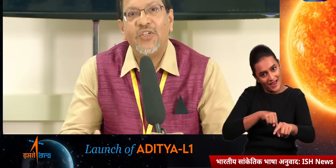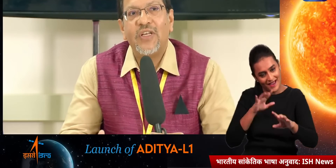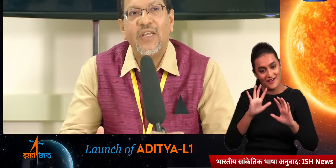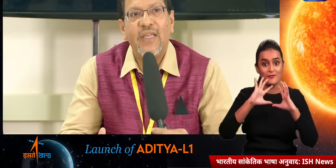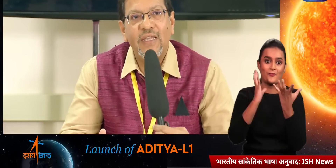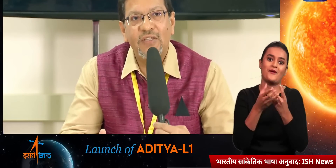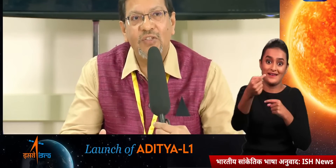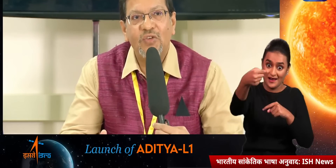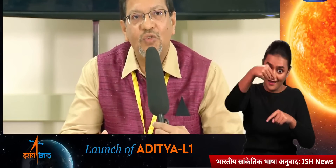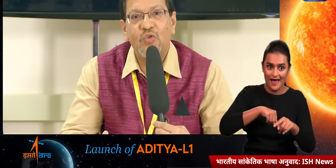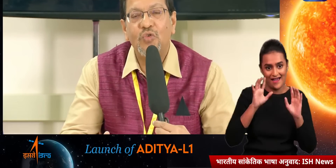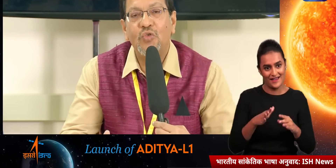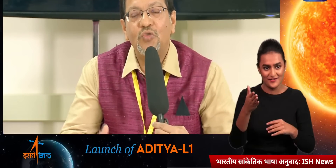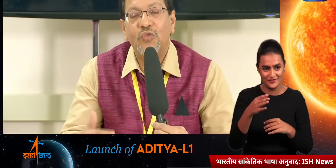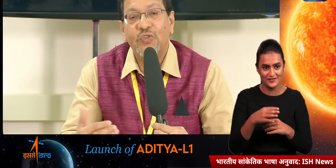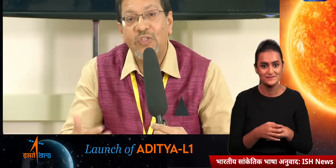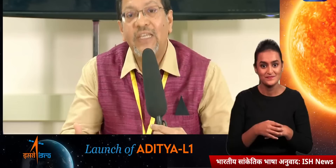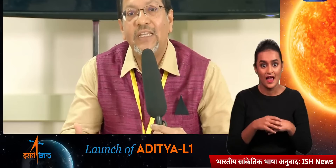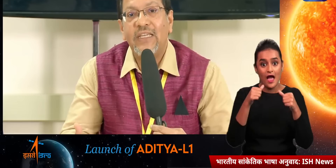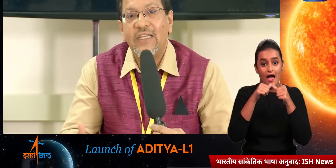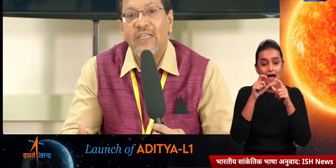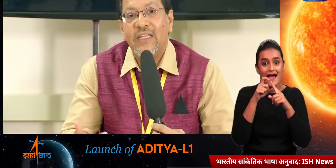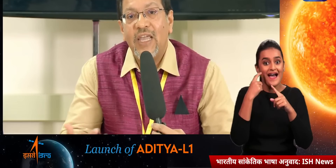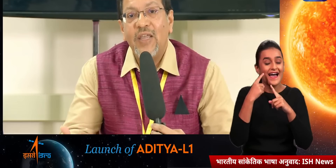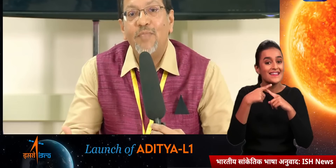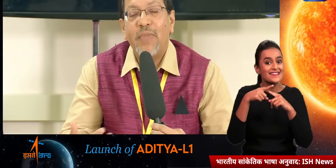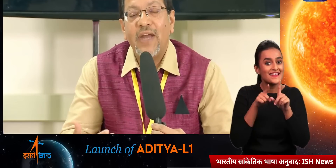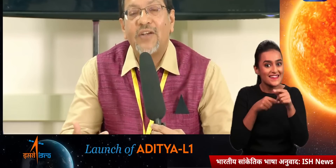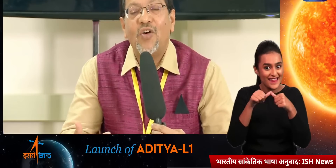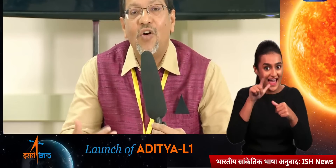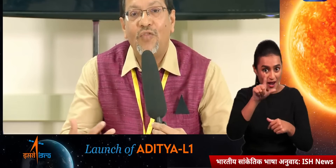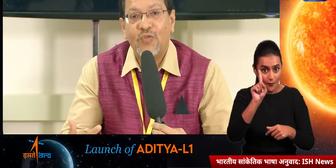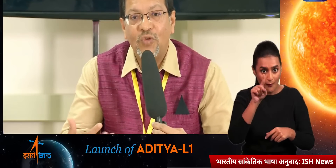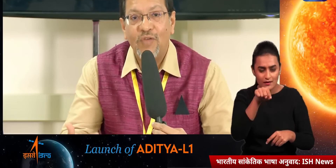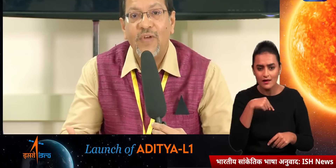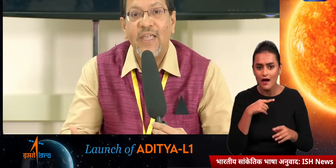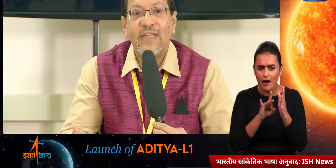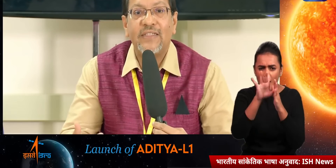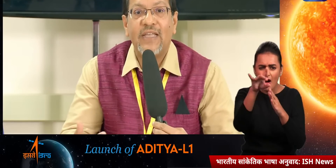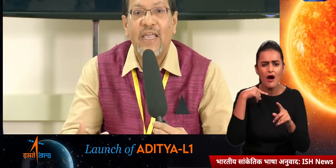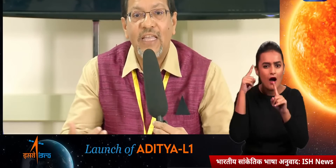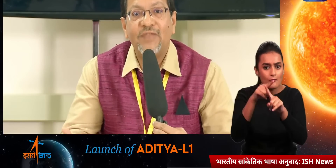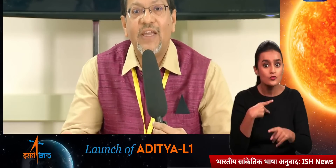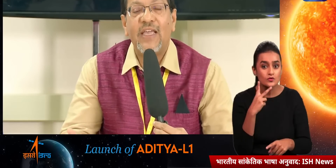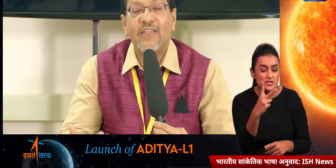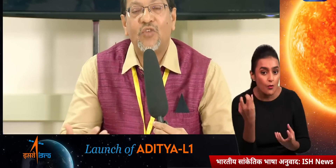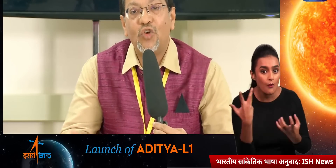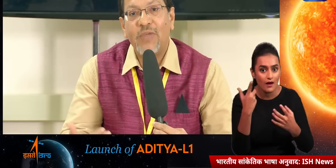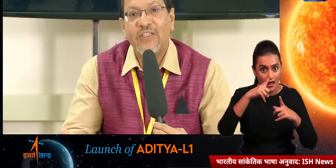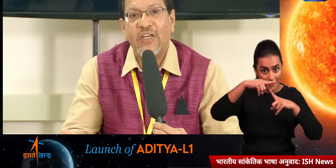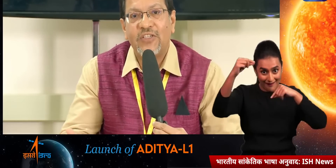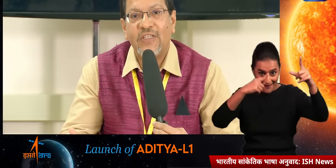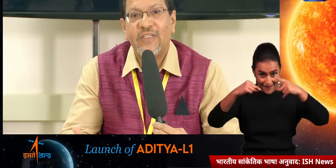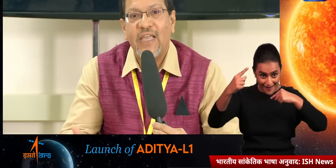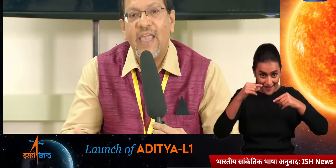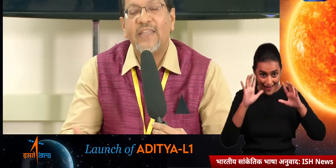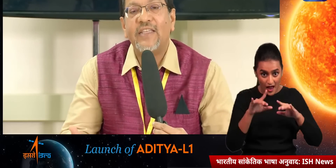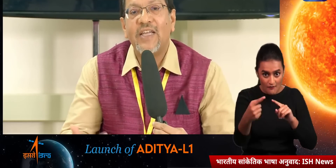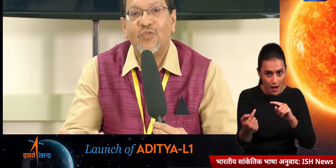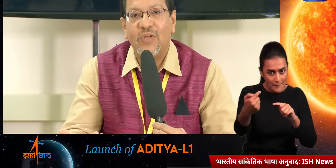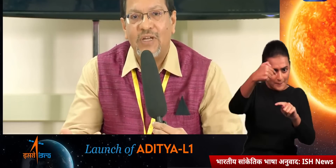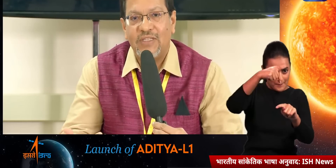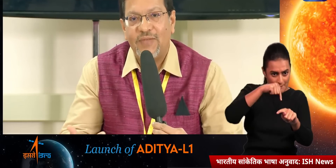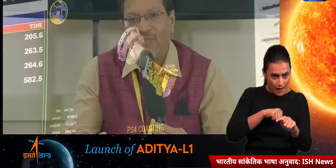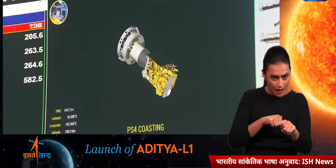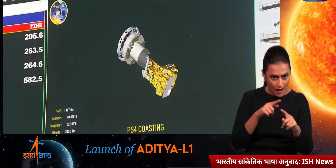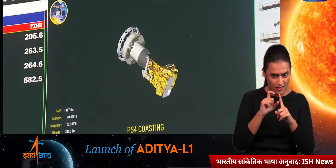L1 mission is to see the impact of solar flares as well as coronal mass ejections as they